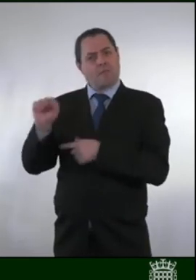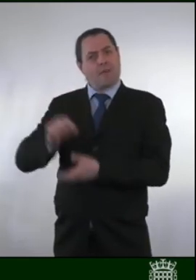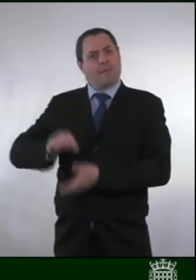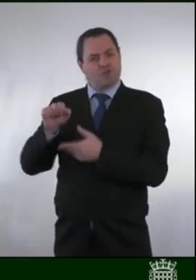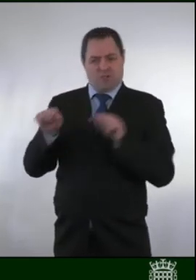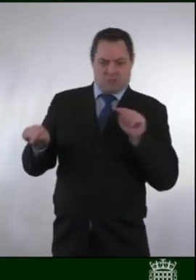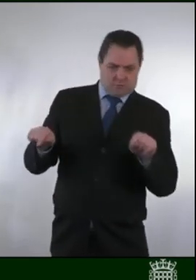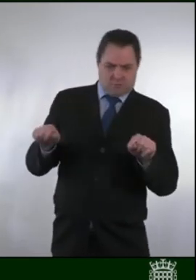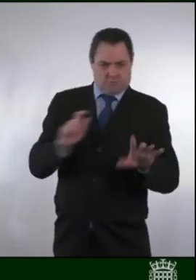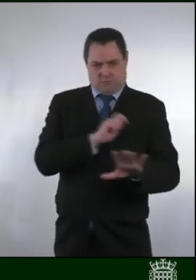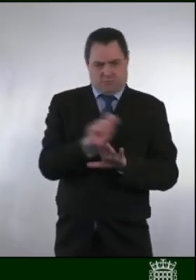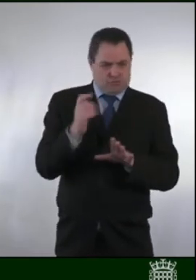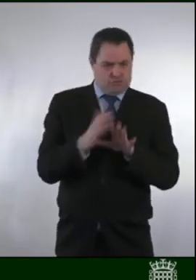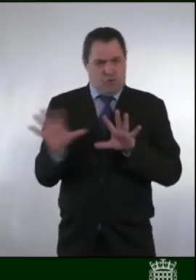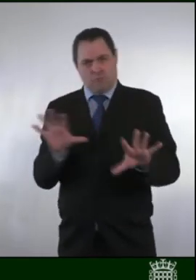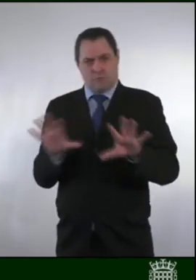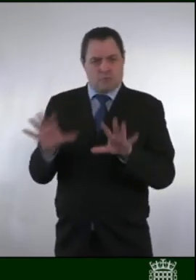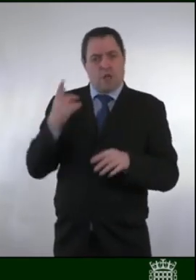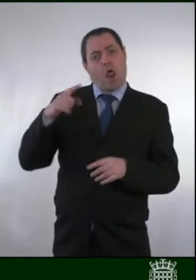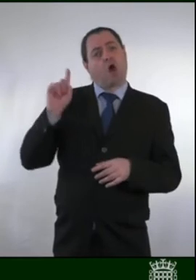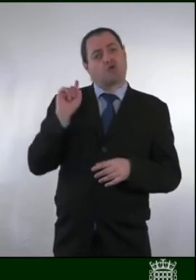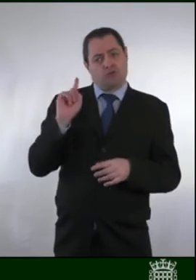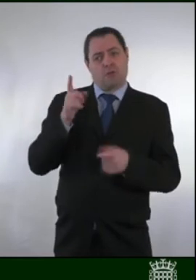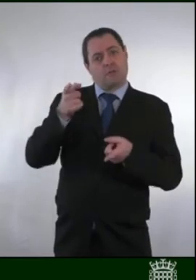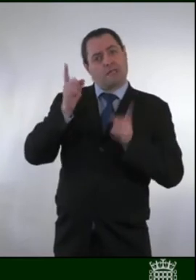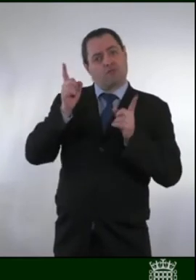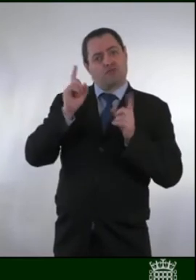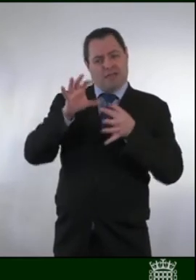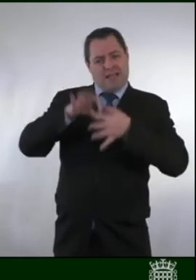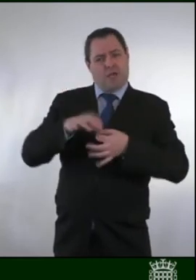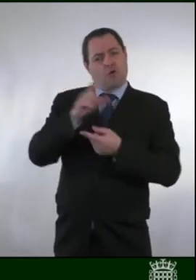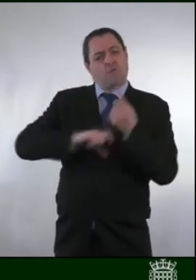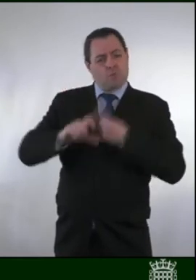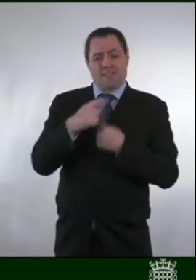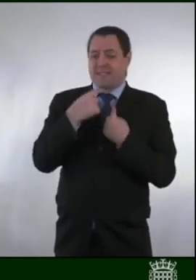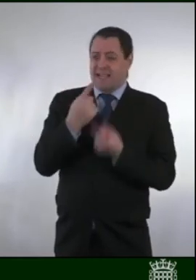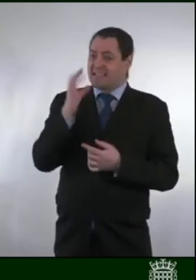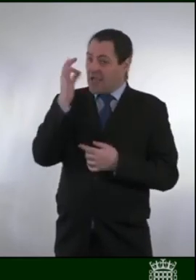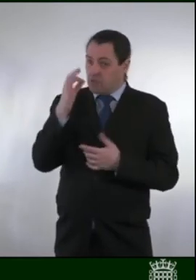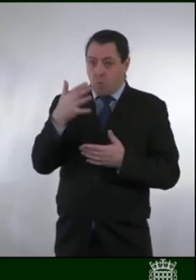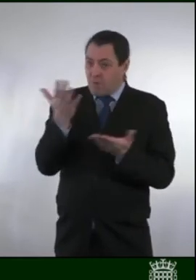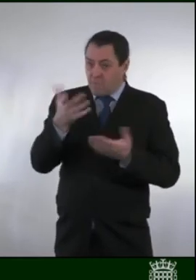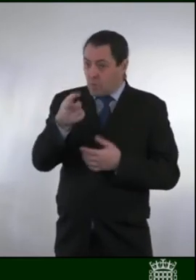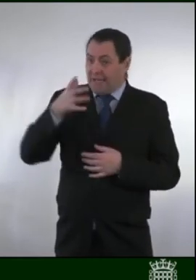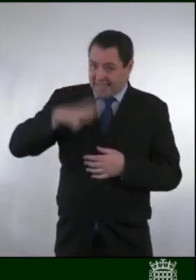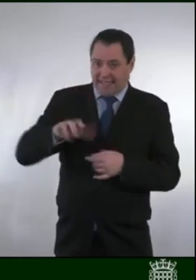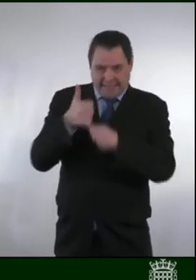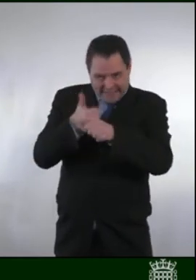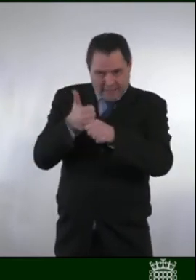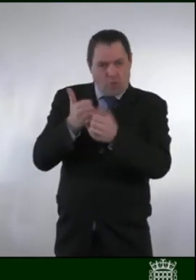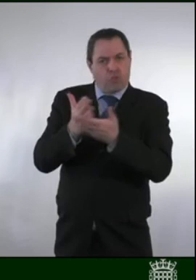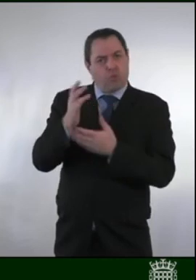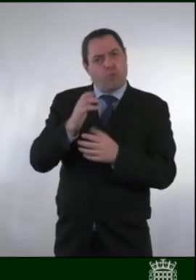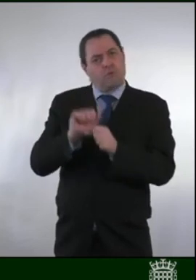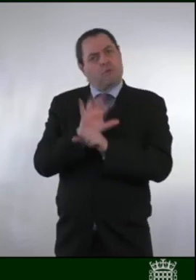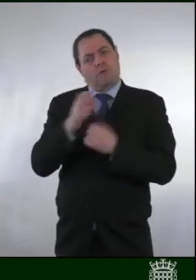Last year, the Secretary of State for Communities promised councils whatever it takes to get through the pandemic.